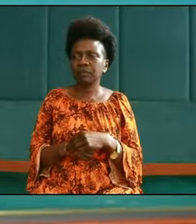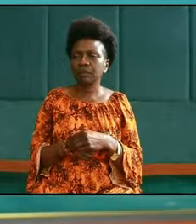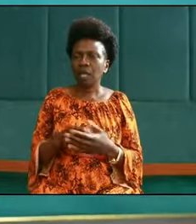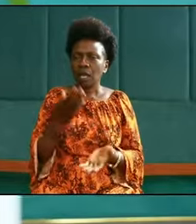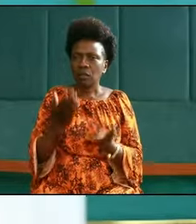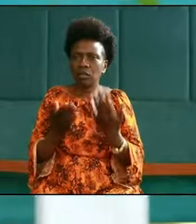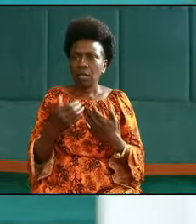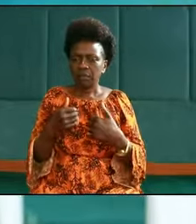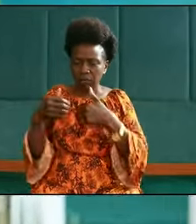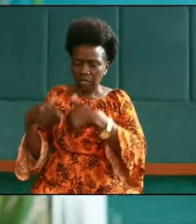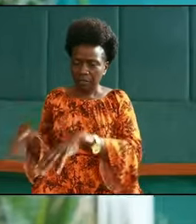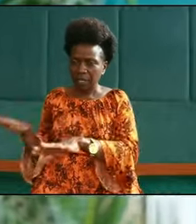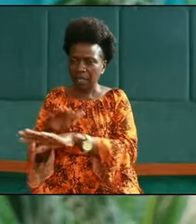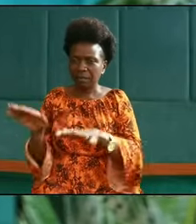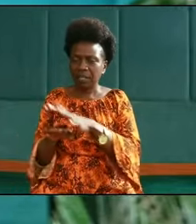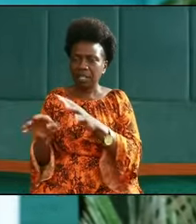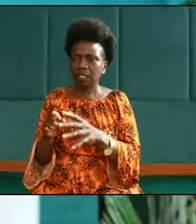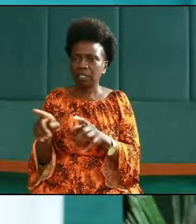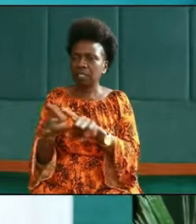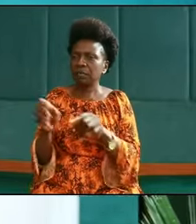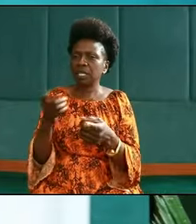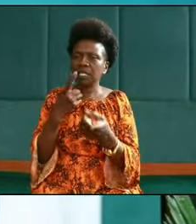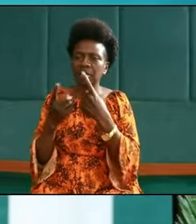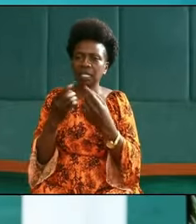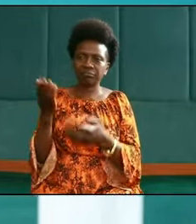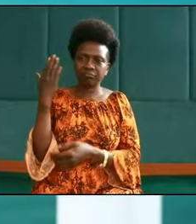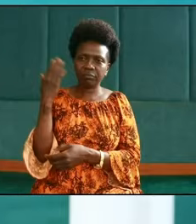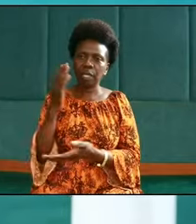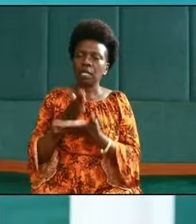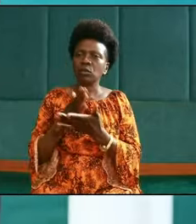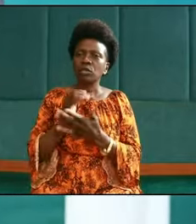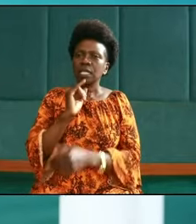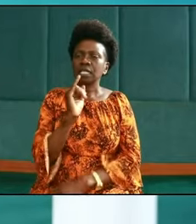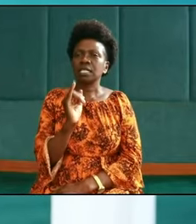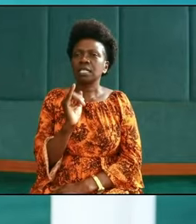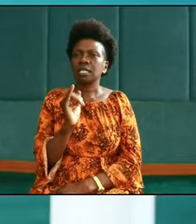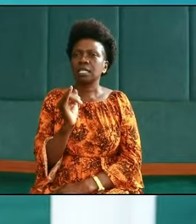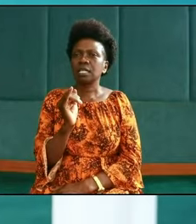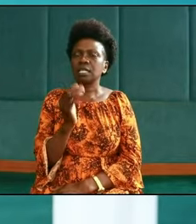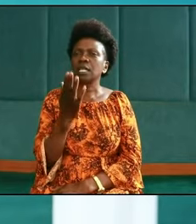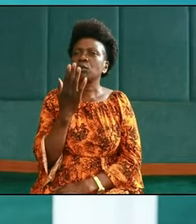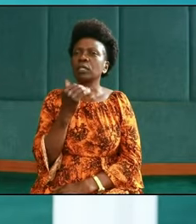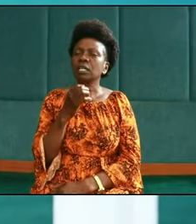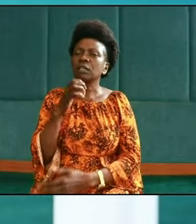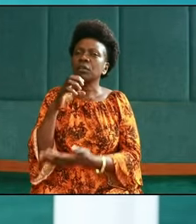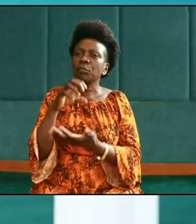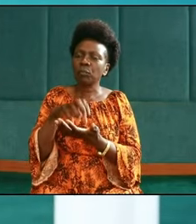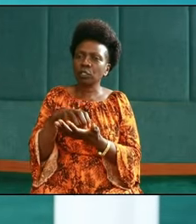Although they had left everything as they said, but the truth is, they wanted positions.